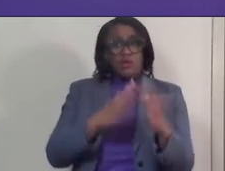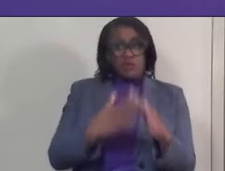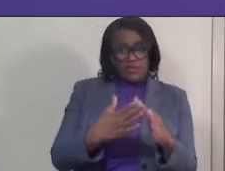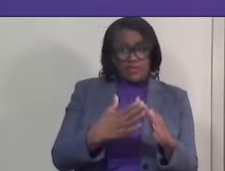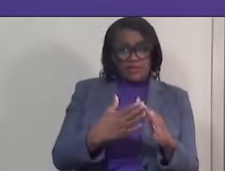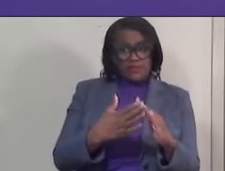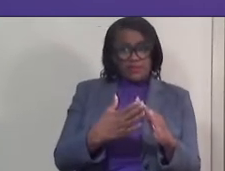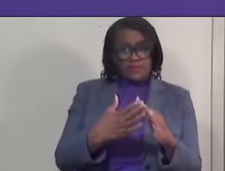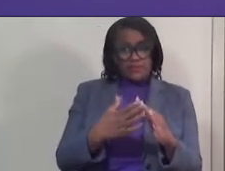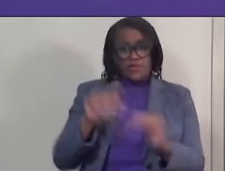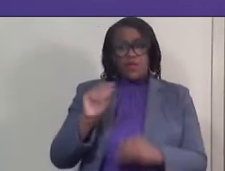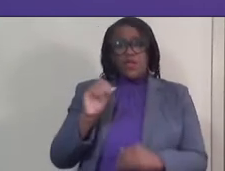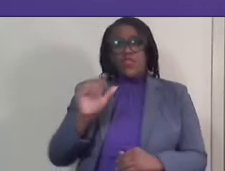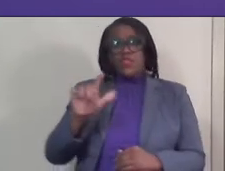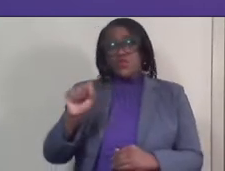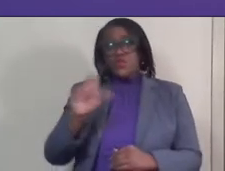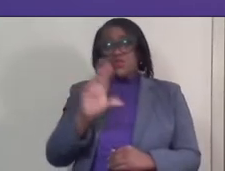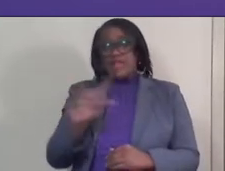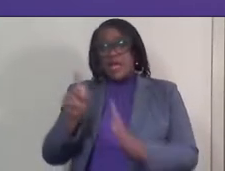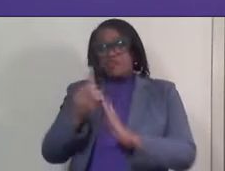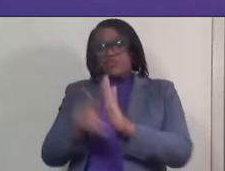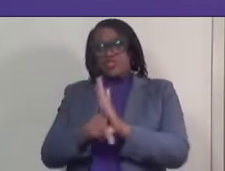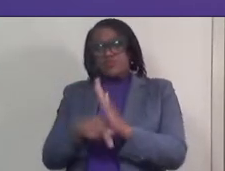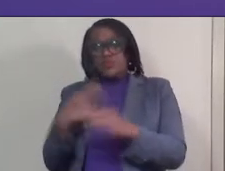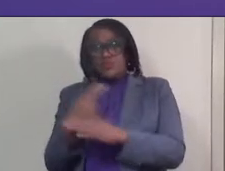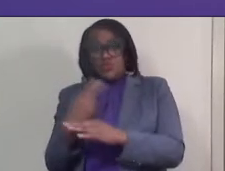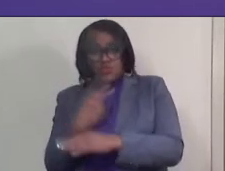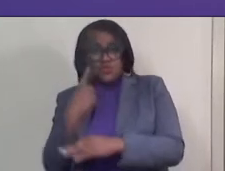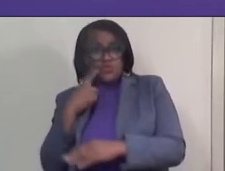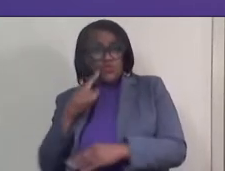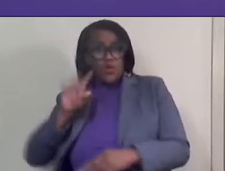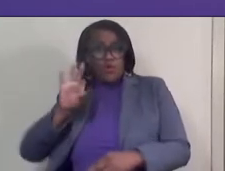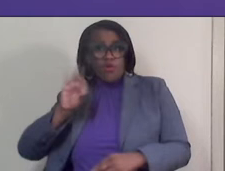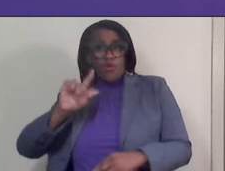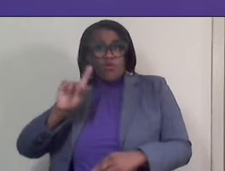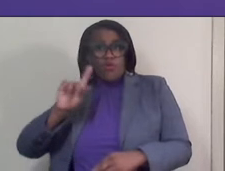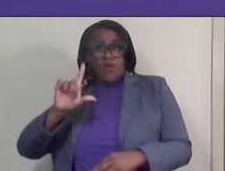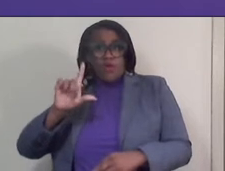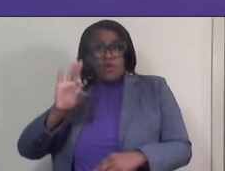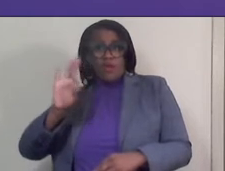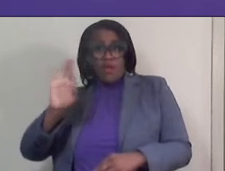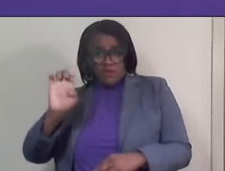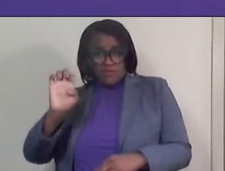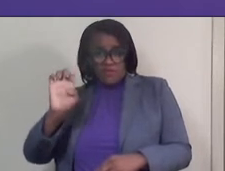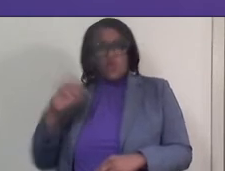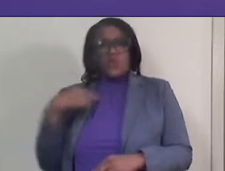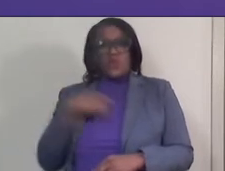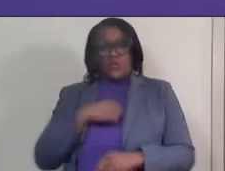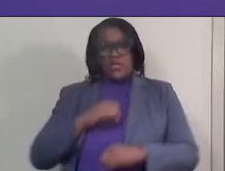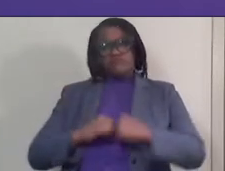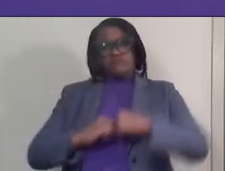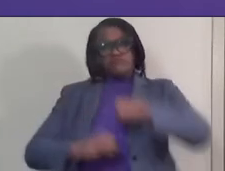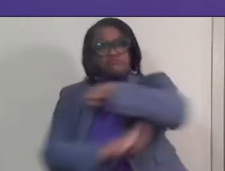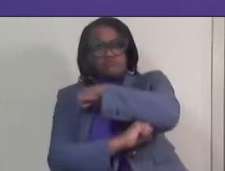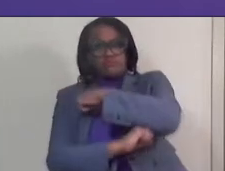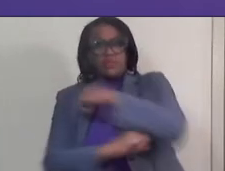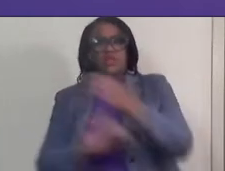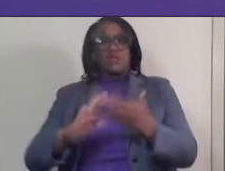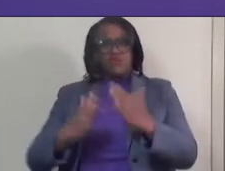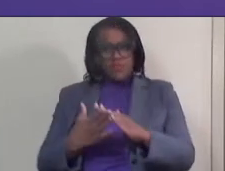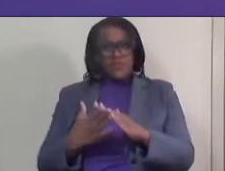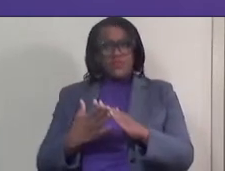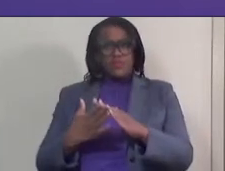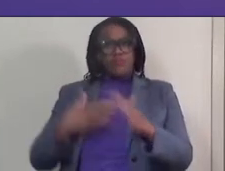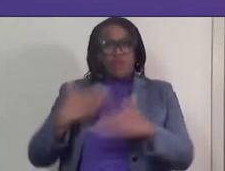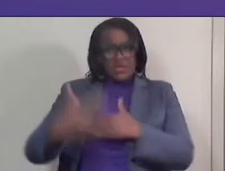The tools and principles used in a folklife strategy help practice and fortify critical community processes, which